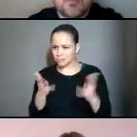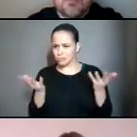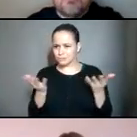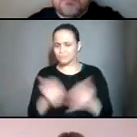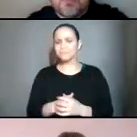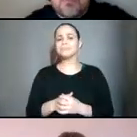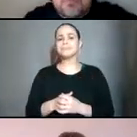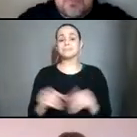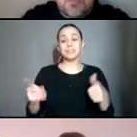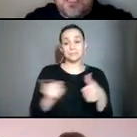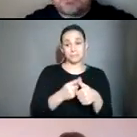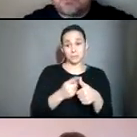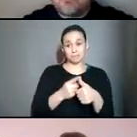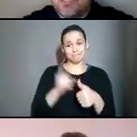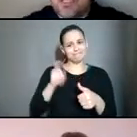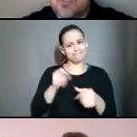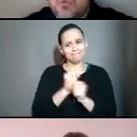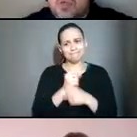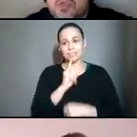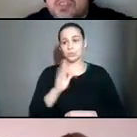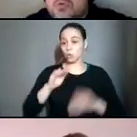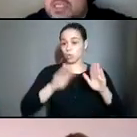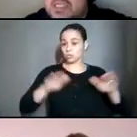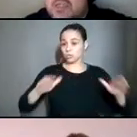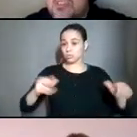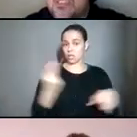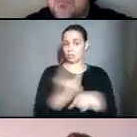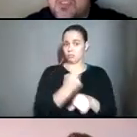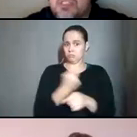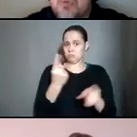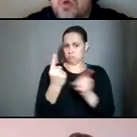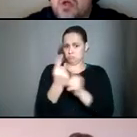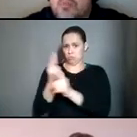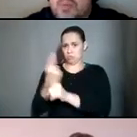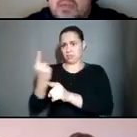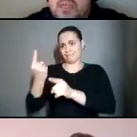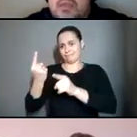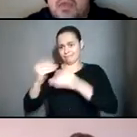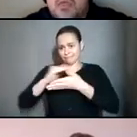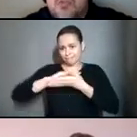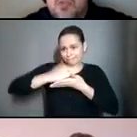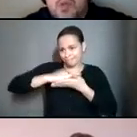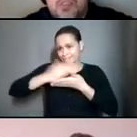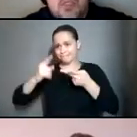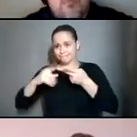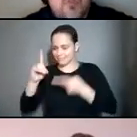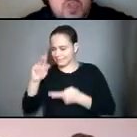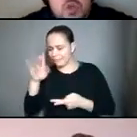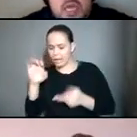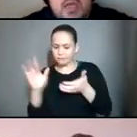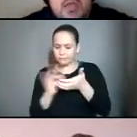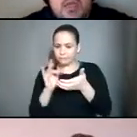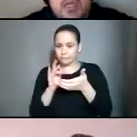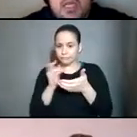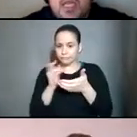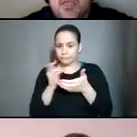First, ensure that your child is using a compatible device. Dreambox will work on